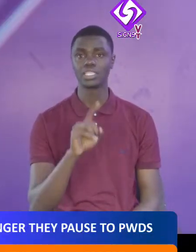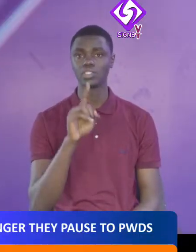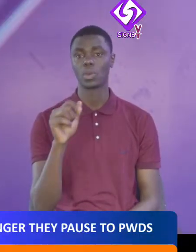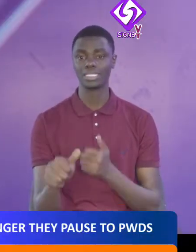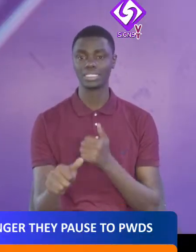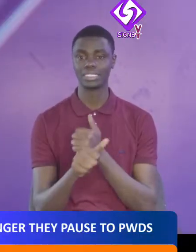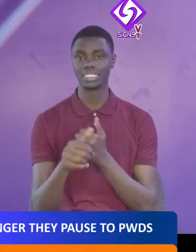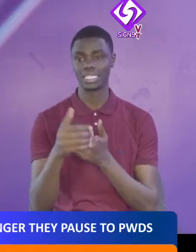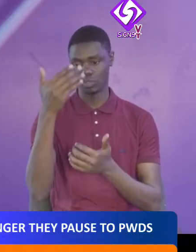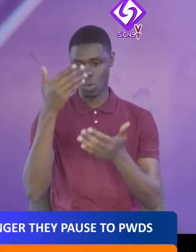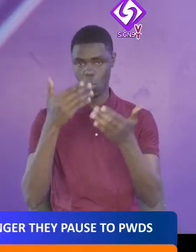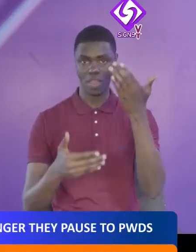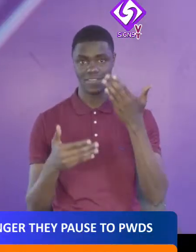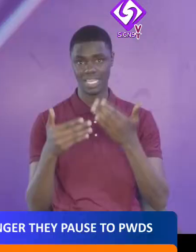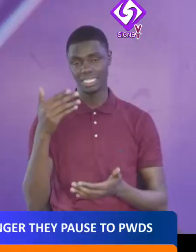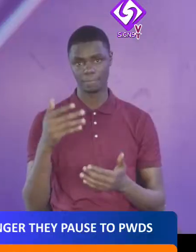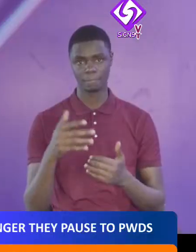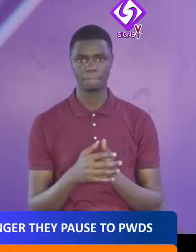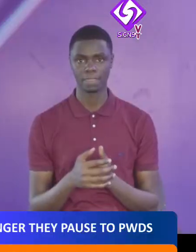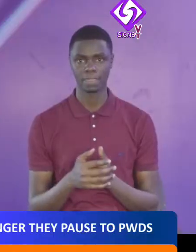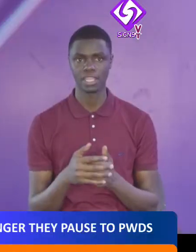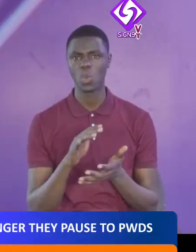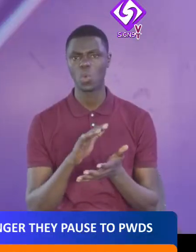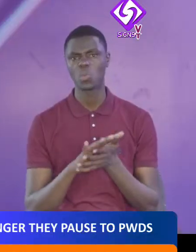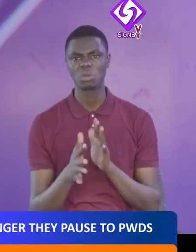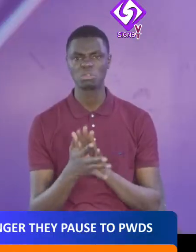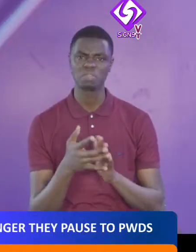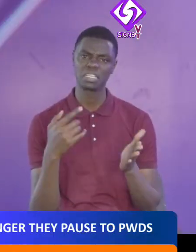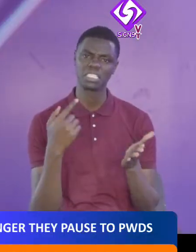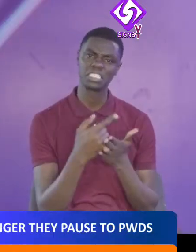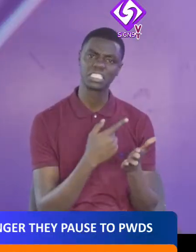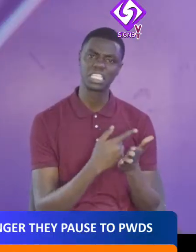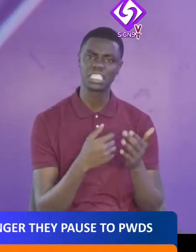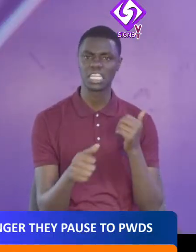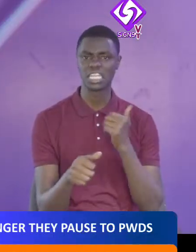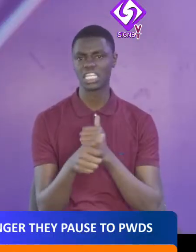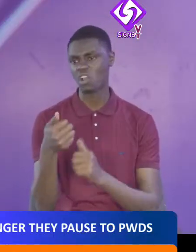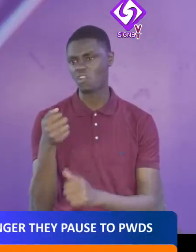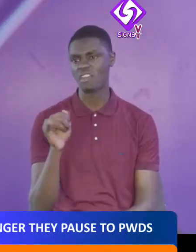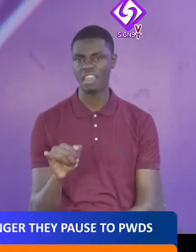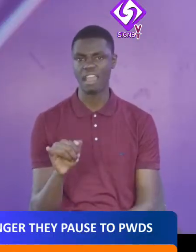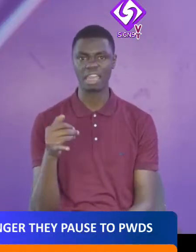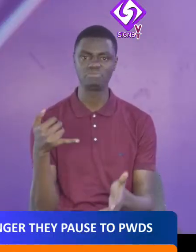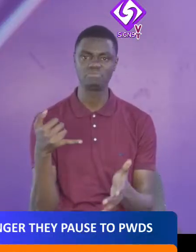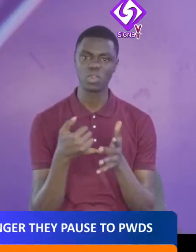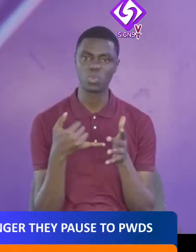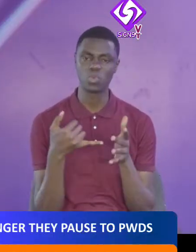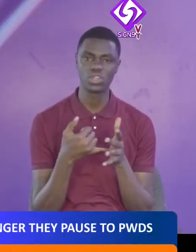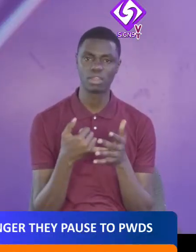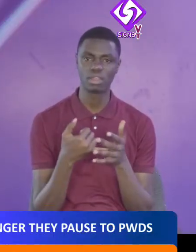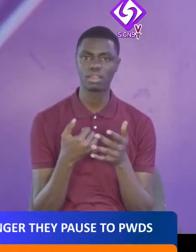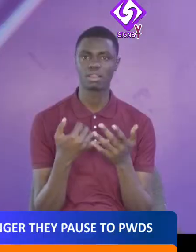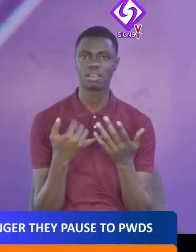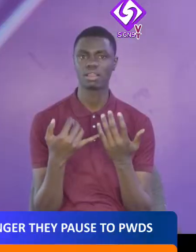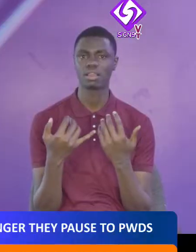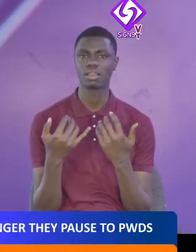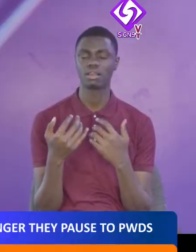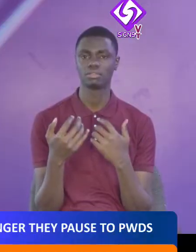facing. That is even not discussing now the dangers of AI that will, including getting us out of our